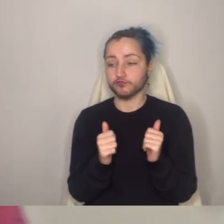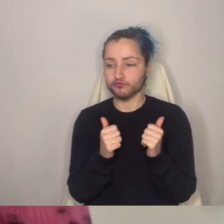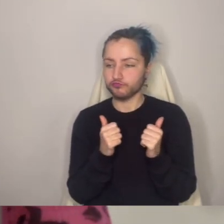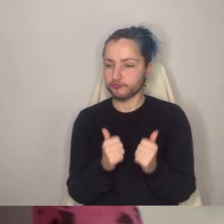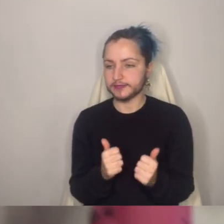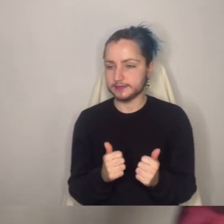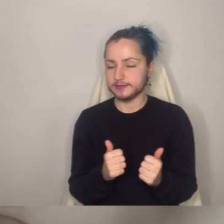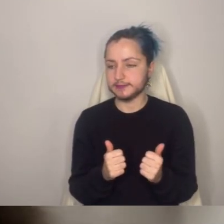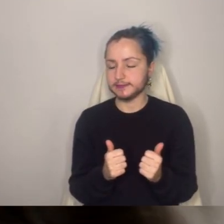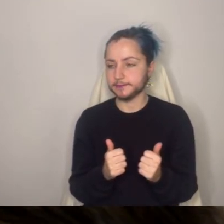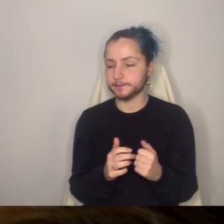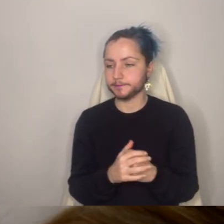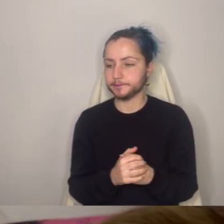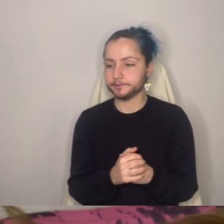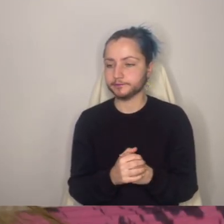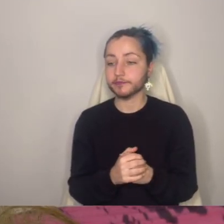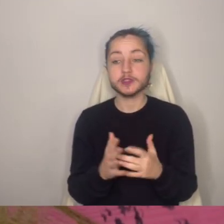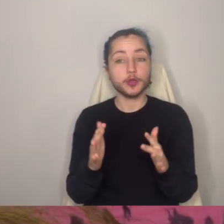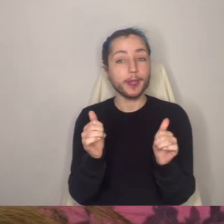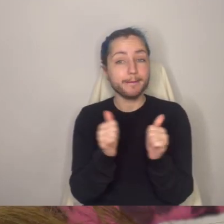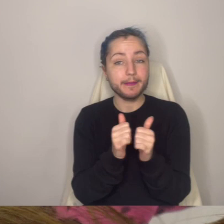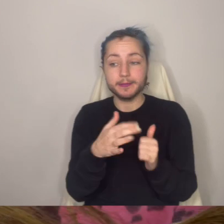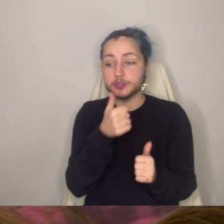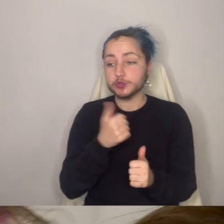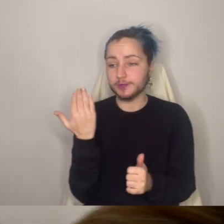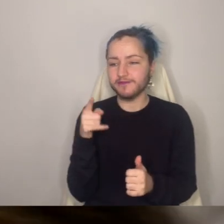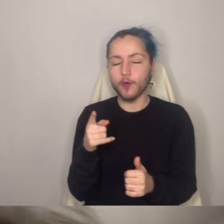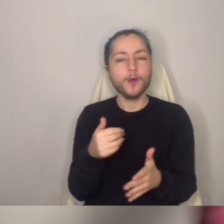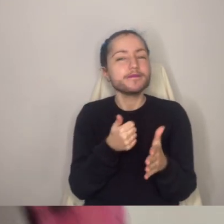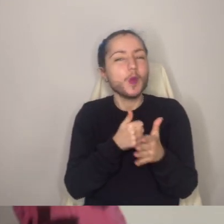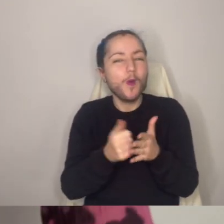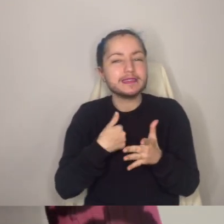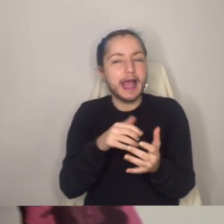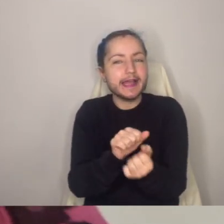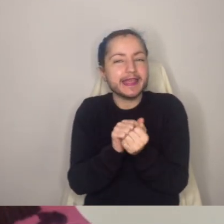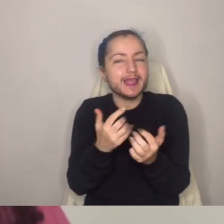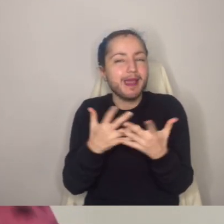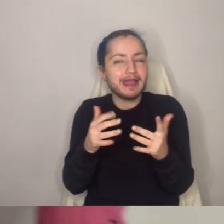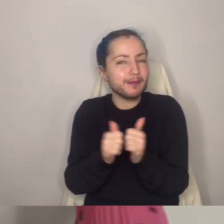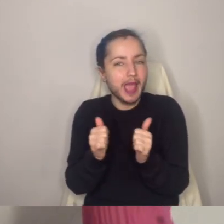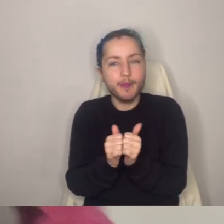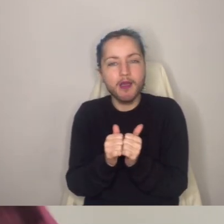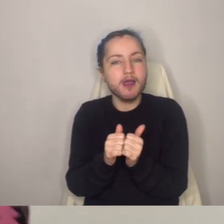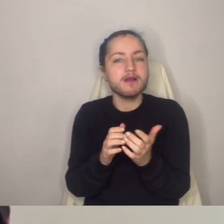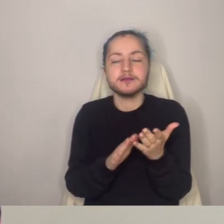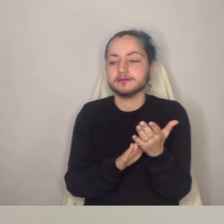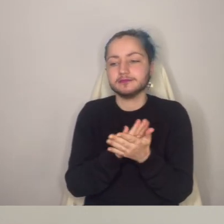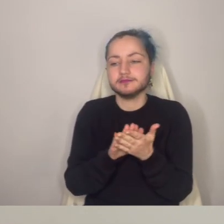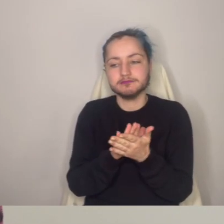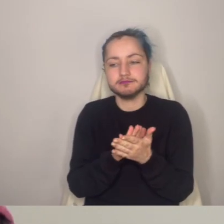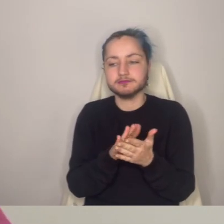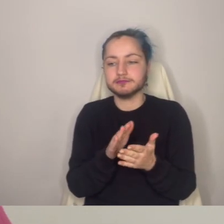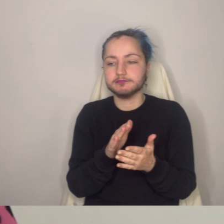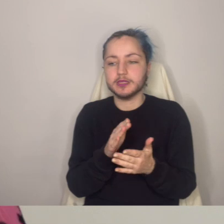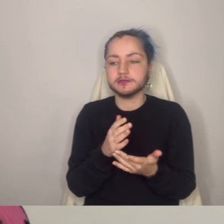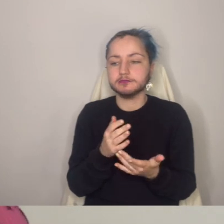Okay, going back to the paper I had before, I always try and keep any cuts that I have so that I can